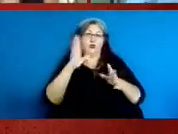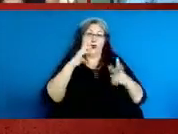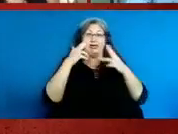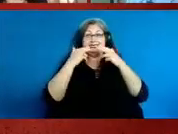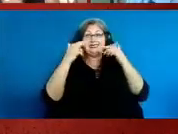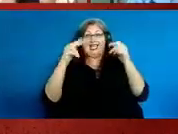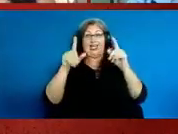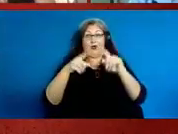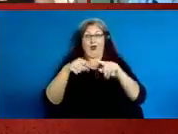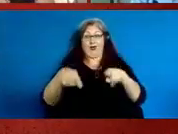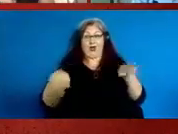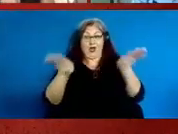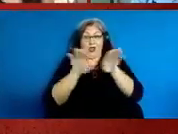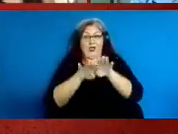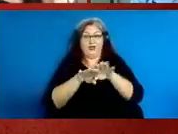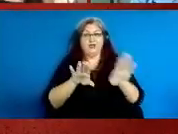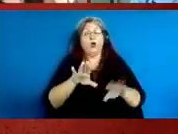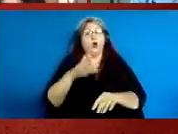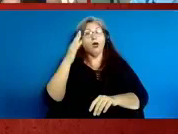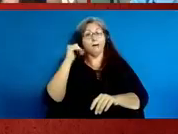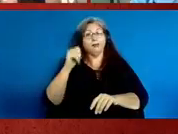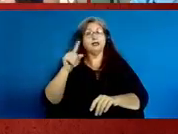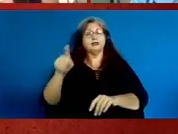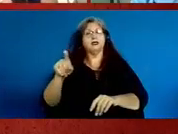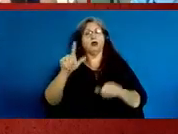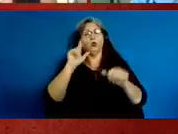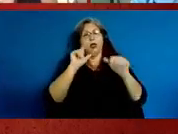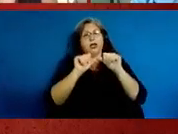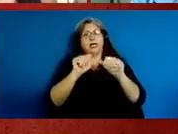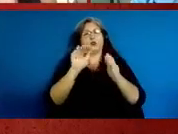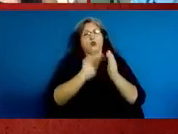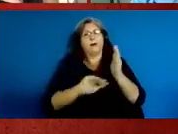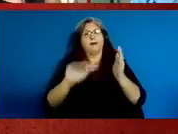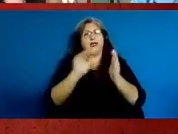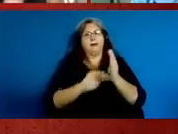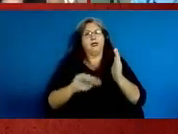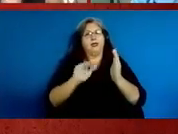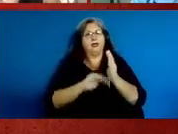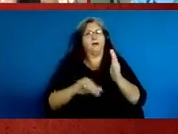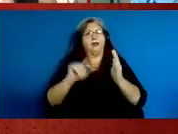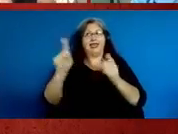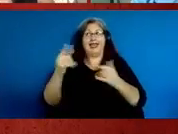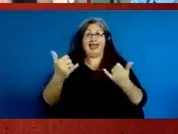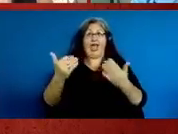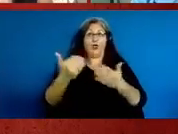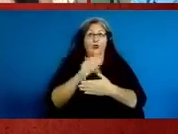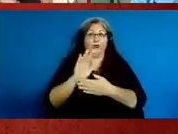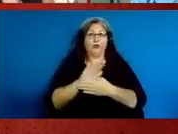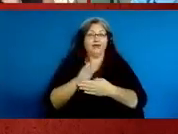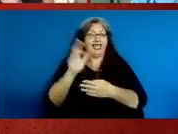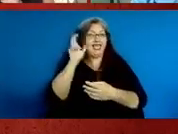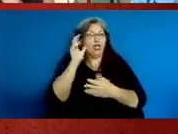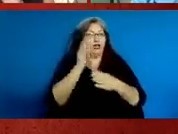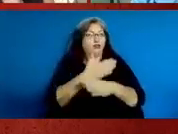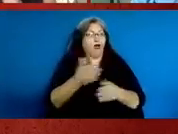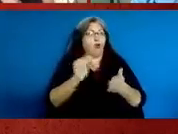No. Because it keeps repeating itself so much in the film. So as you hear it